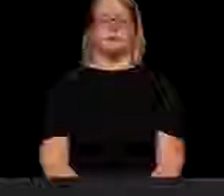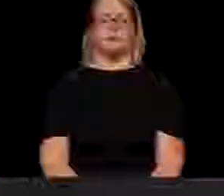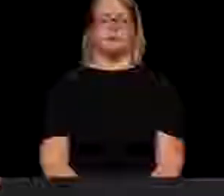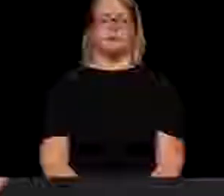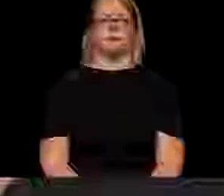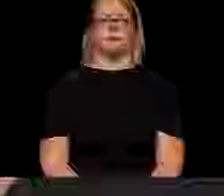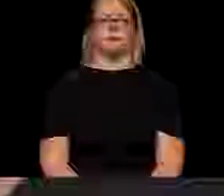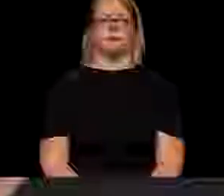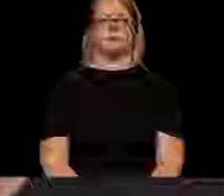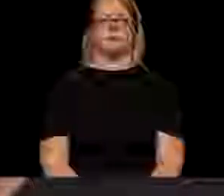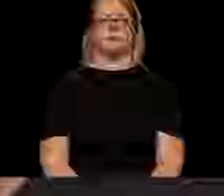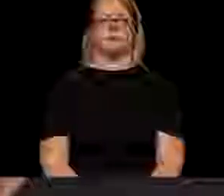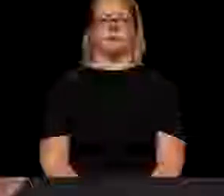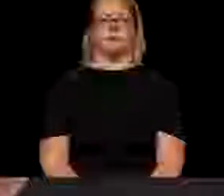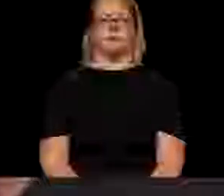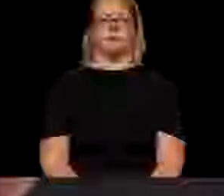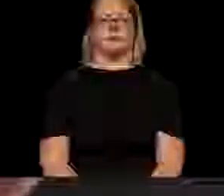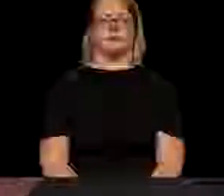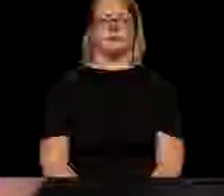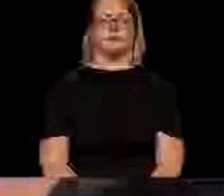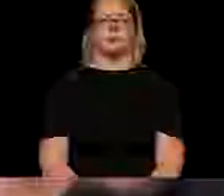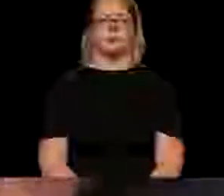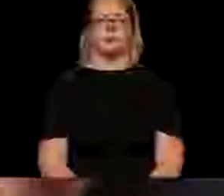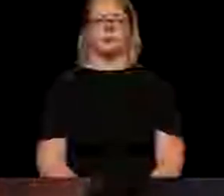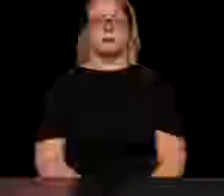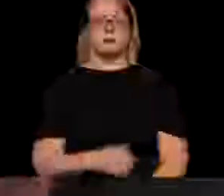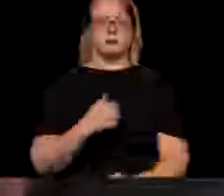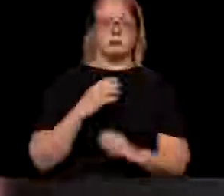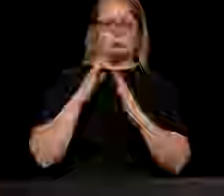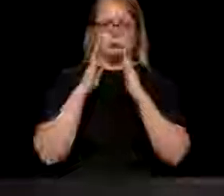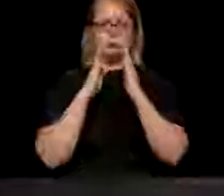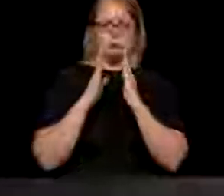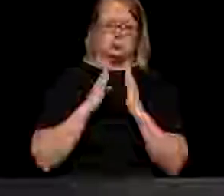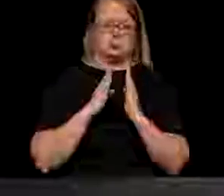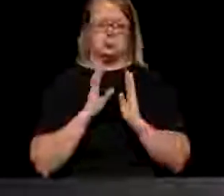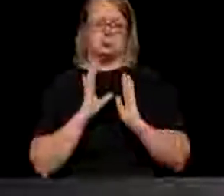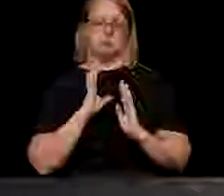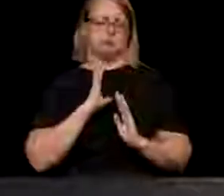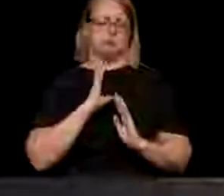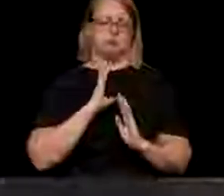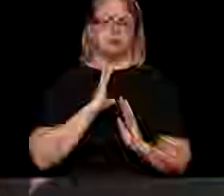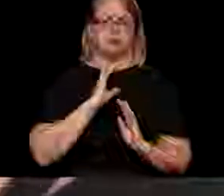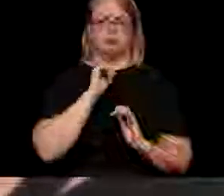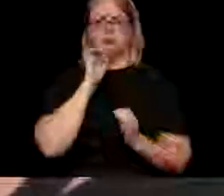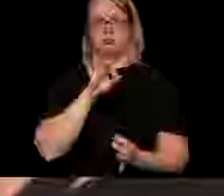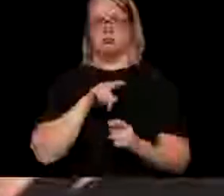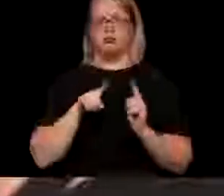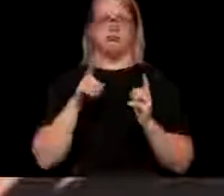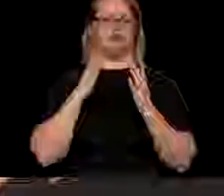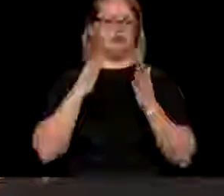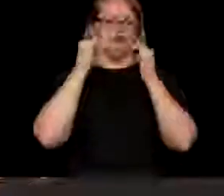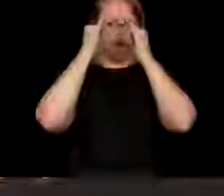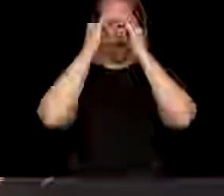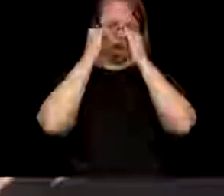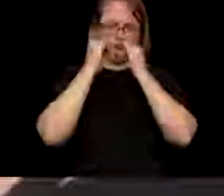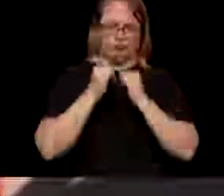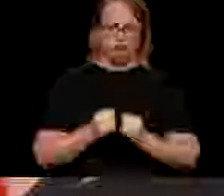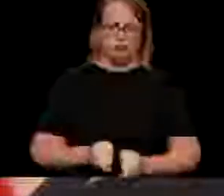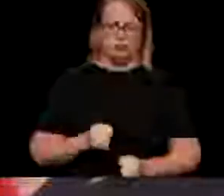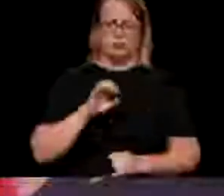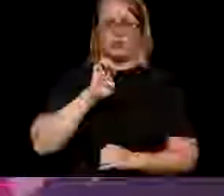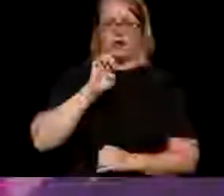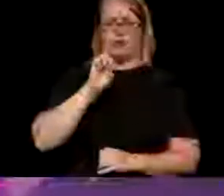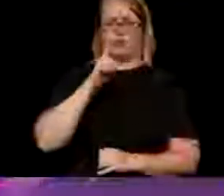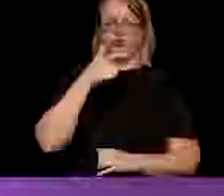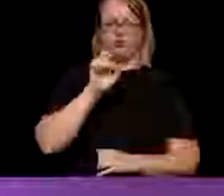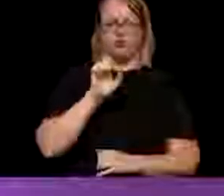the top should always be a little bit skinnier, just like the trees you see outside. I'm going to draw another one over